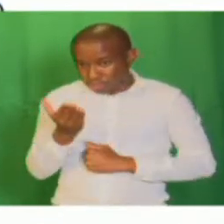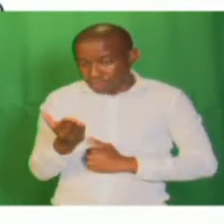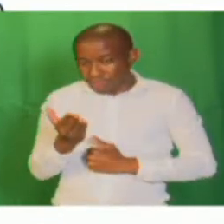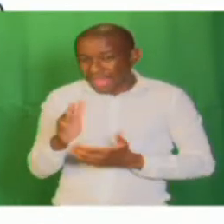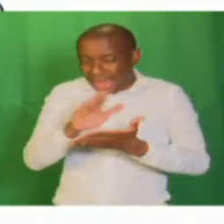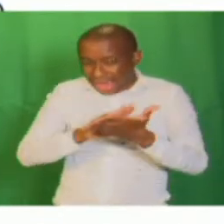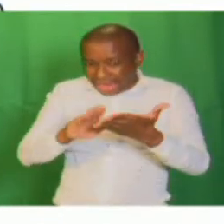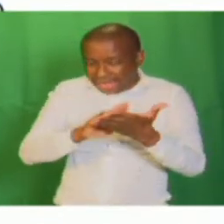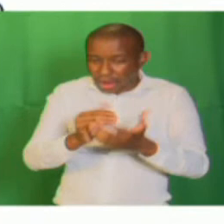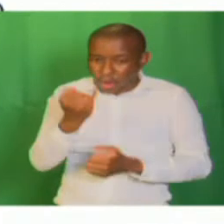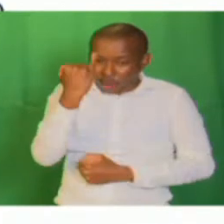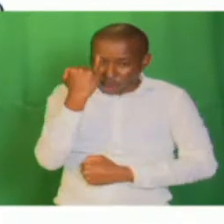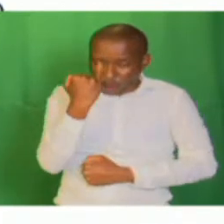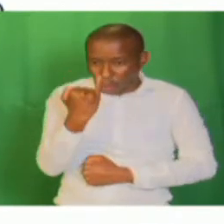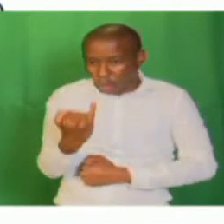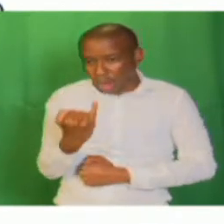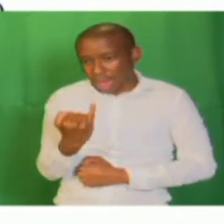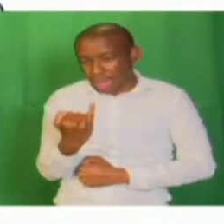find it in